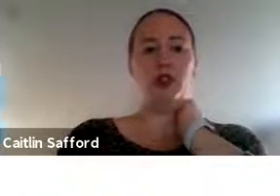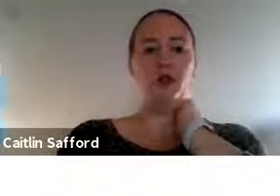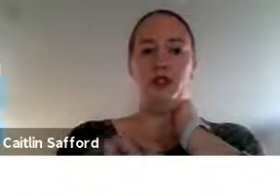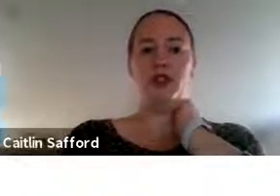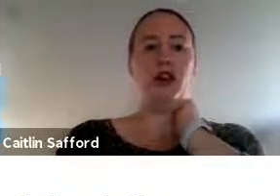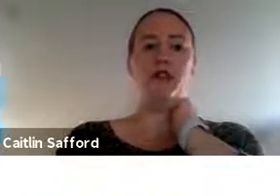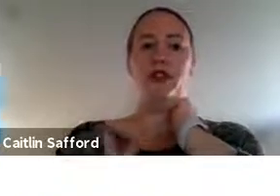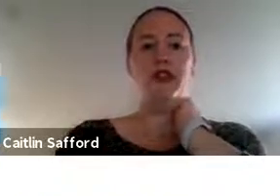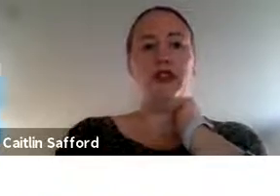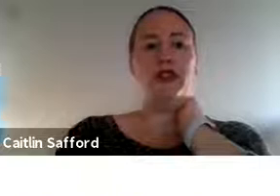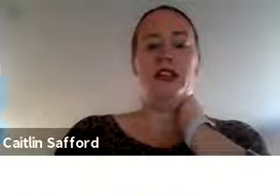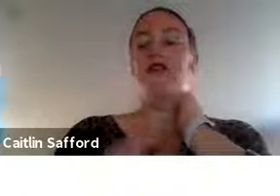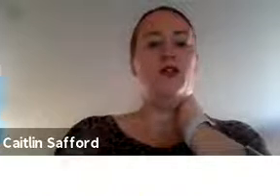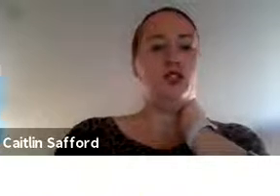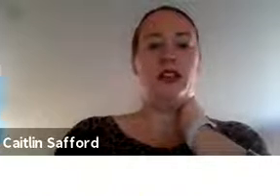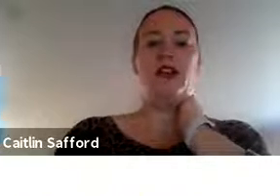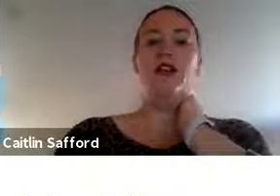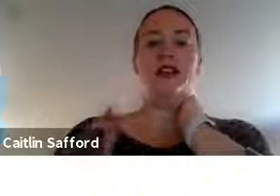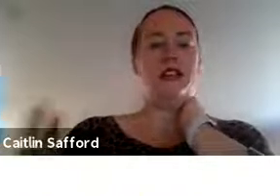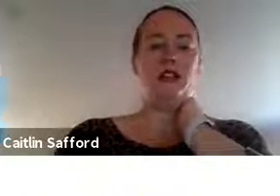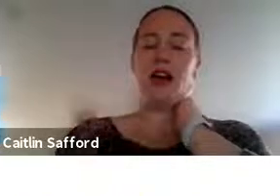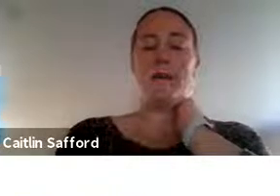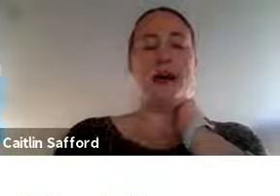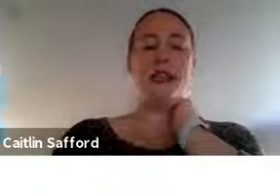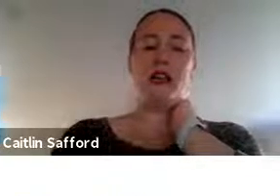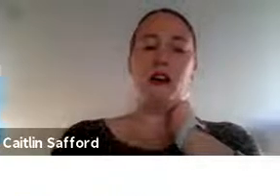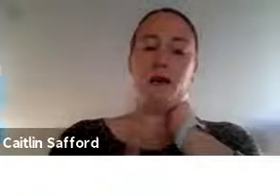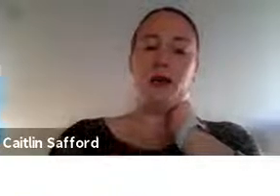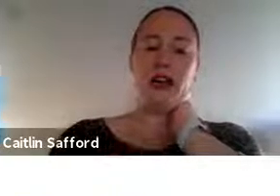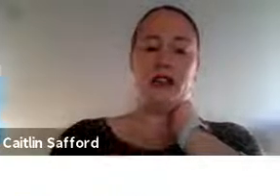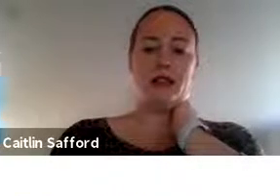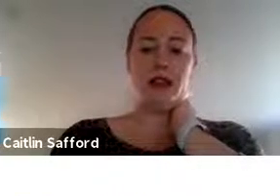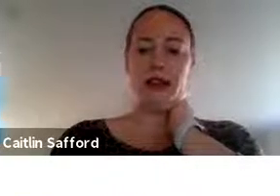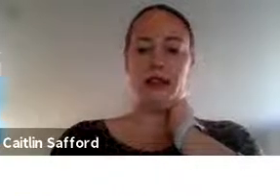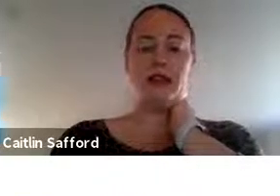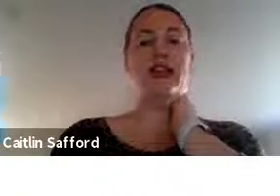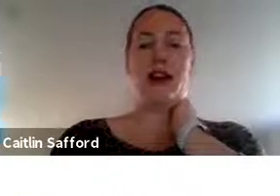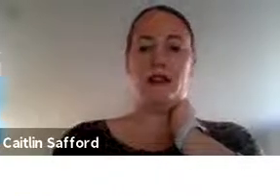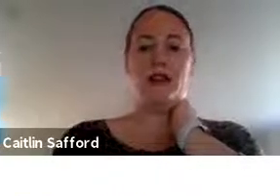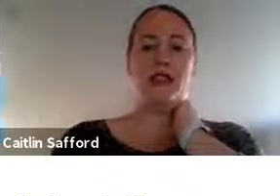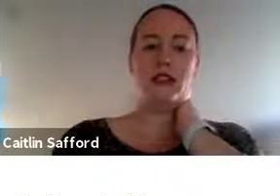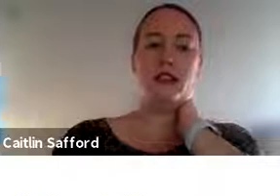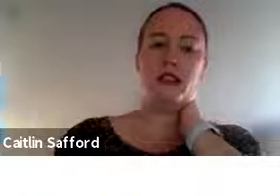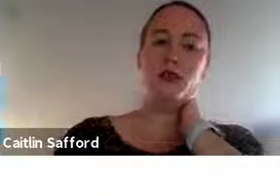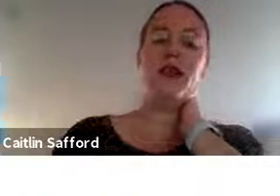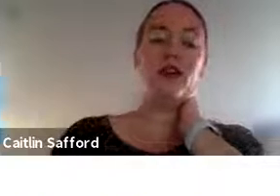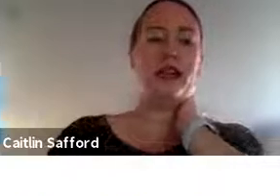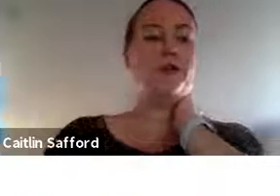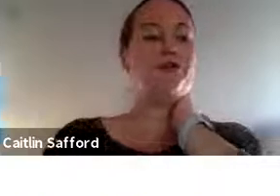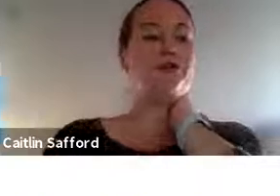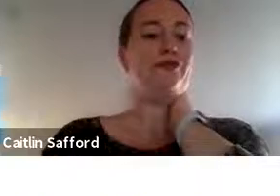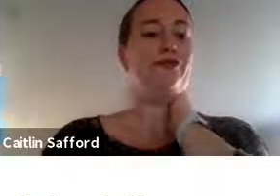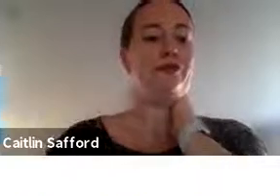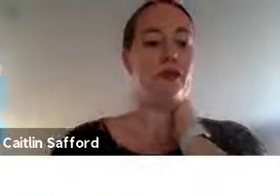agree with Joan. There's a lot of confusion there. It's still kind of messy and hasn't cleared out since we